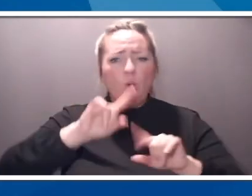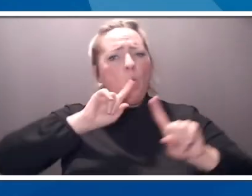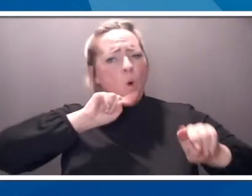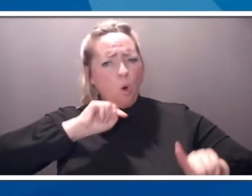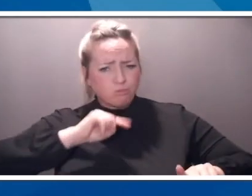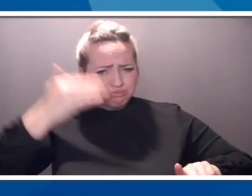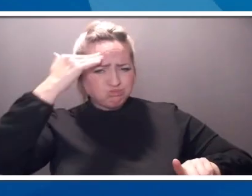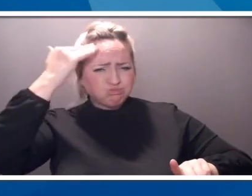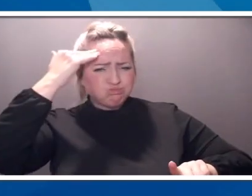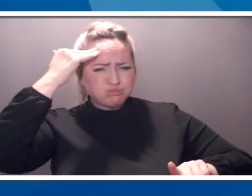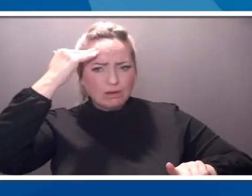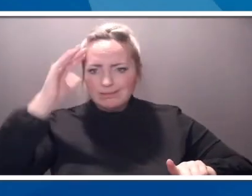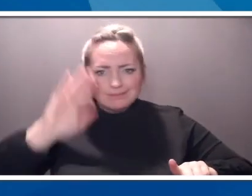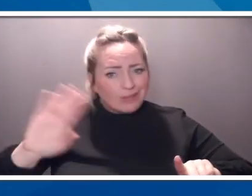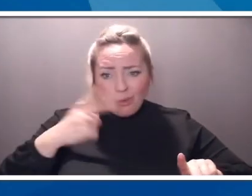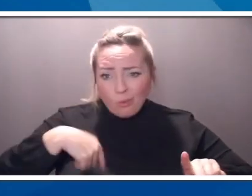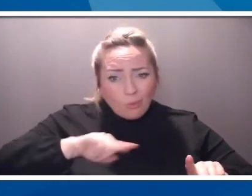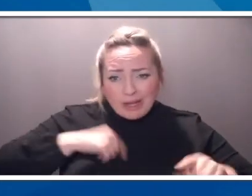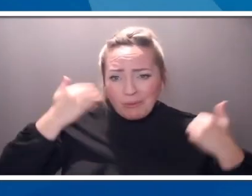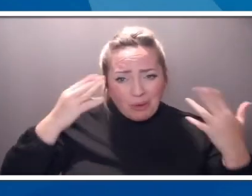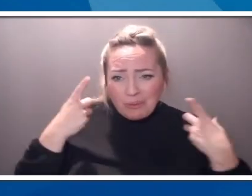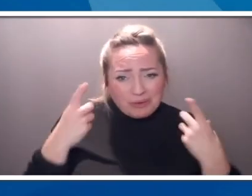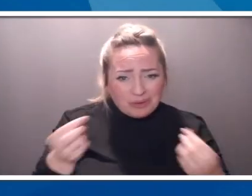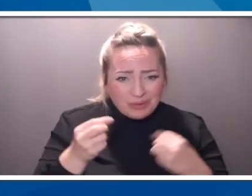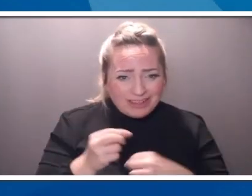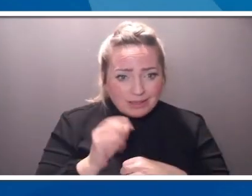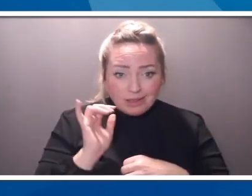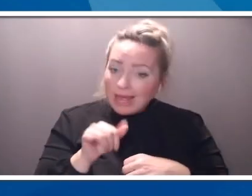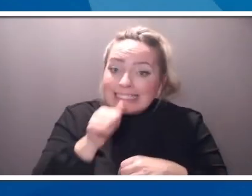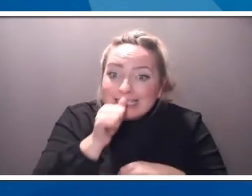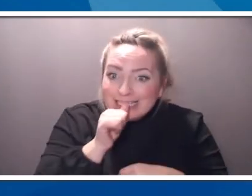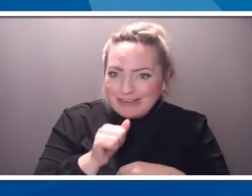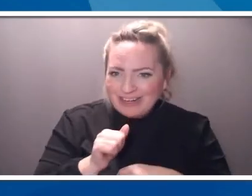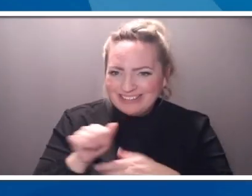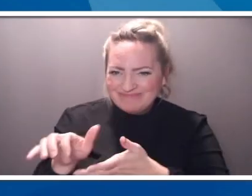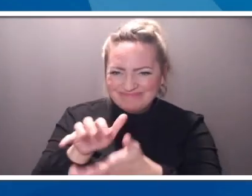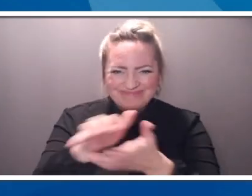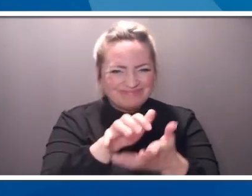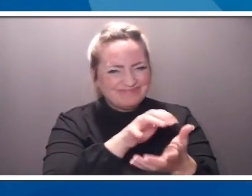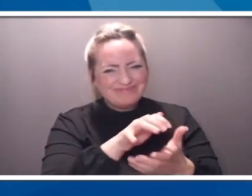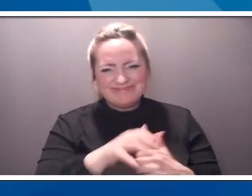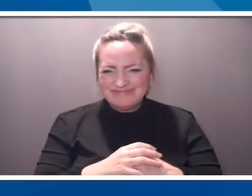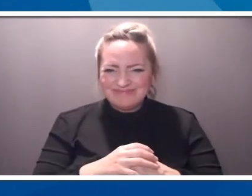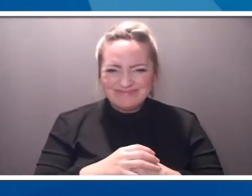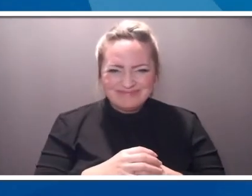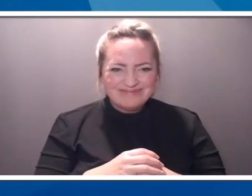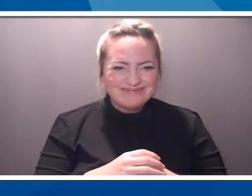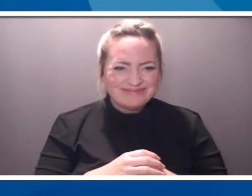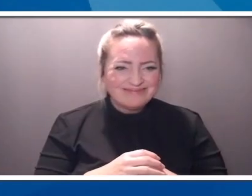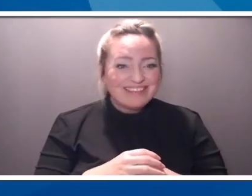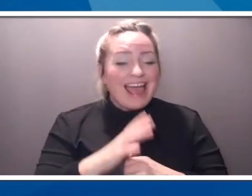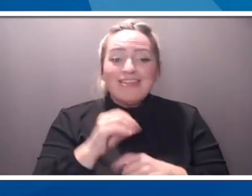the standards that they have all the answers. We all don't know what we're doing. That's the secret.